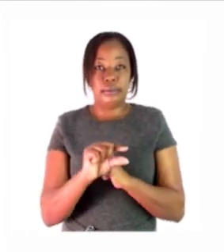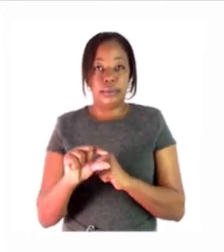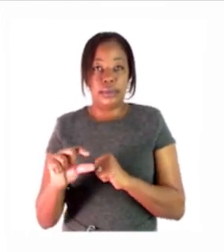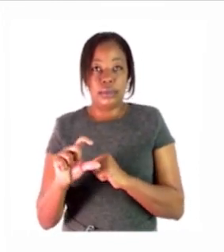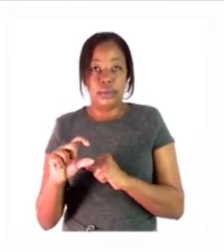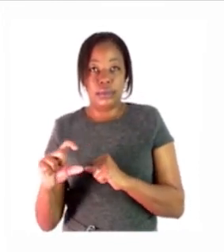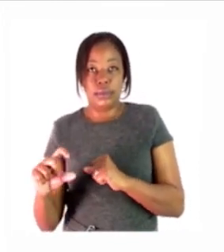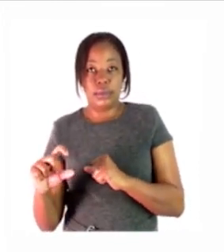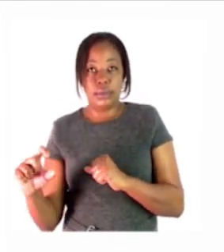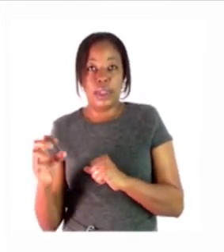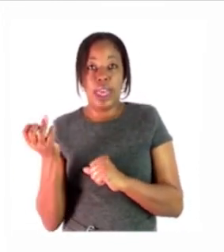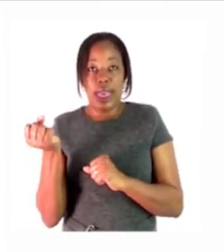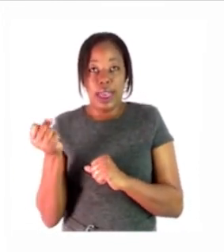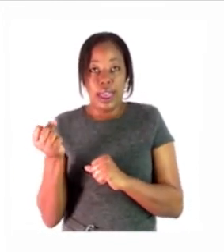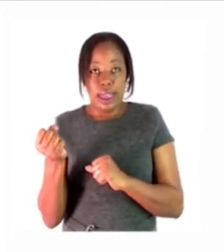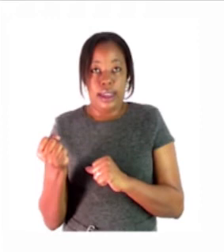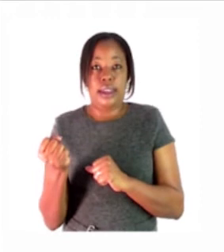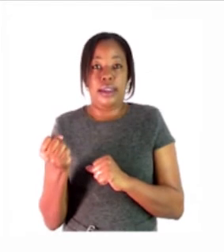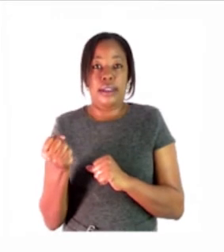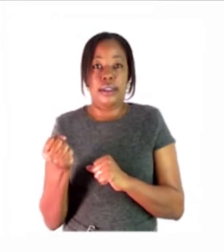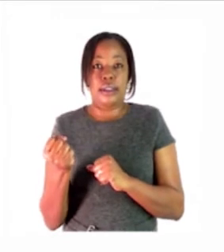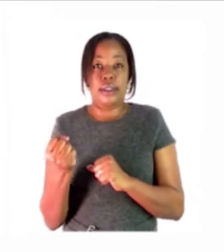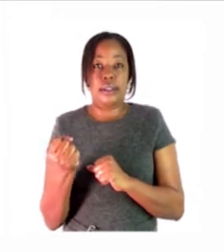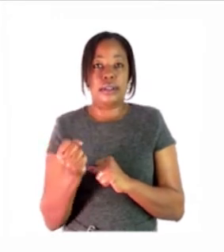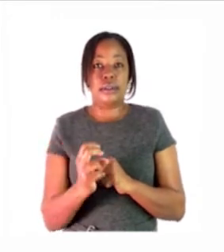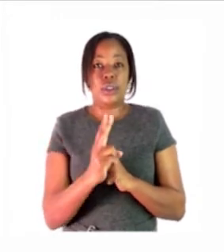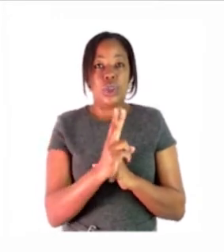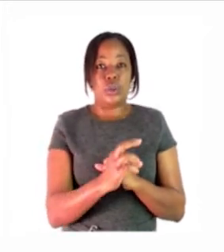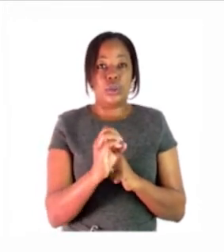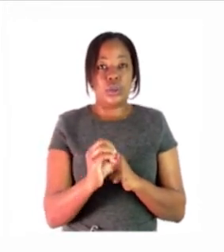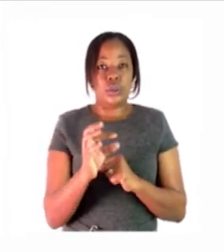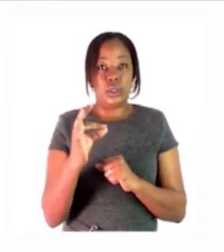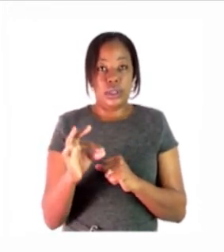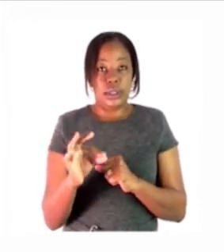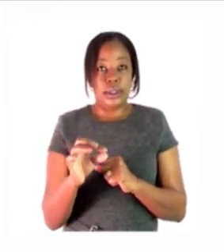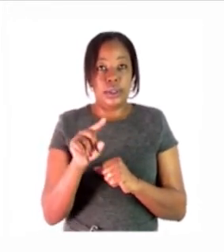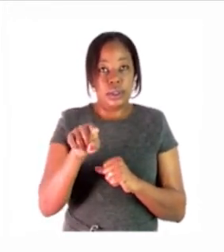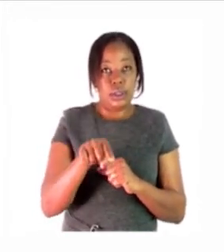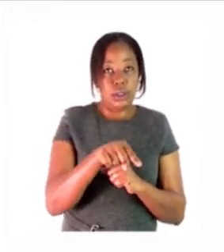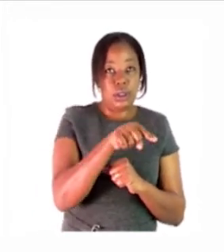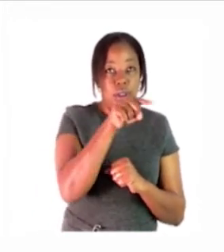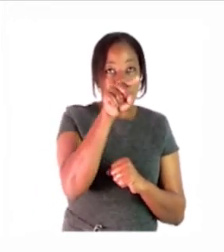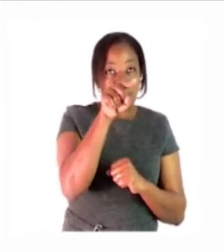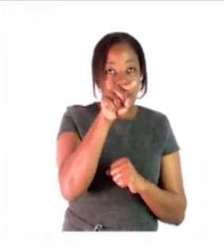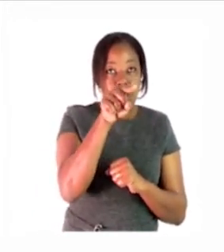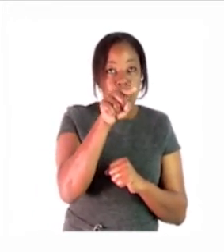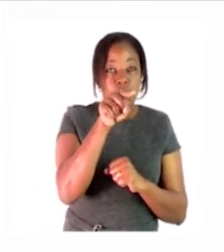they have given us there on the arrow, they are telling us that on that small line there, the number that must follow there